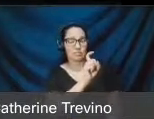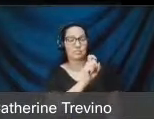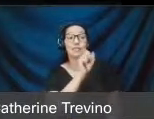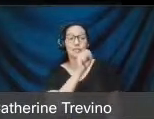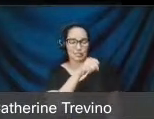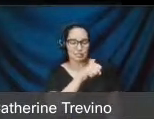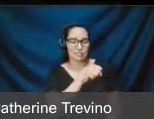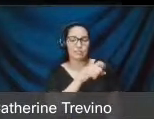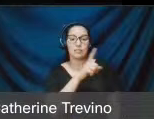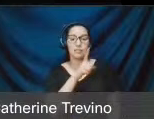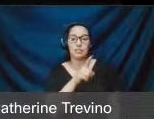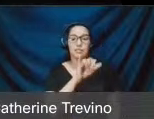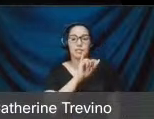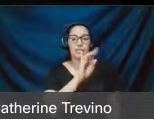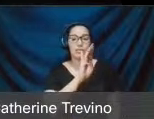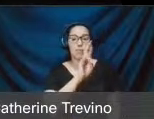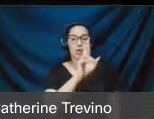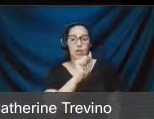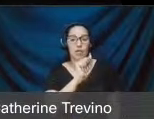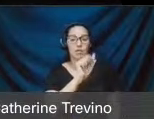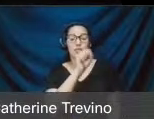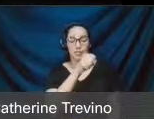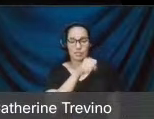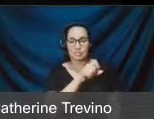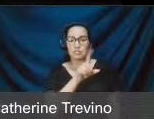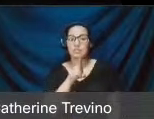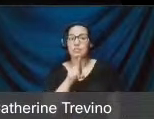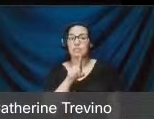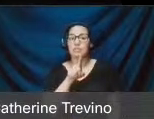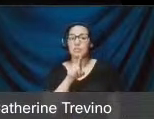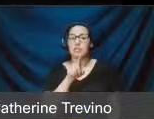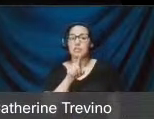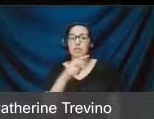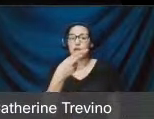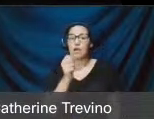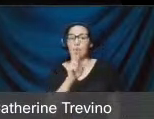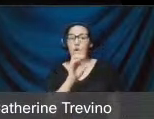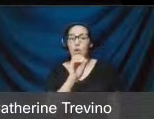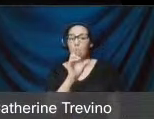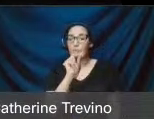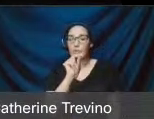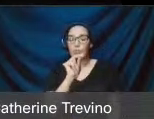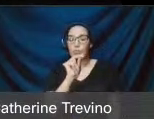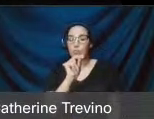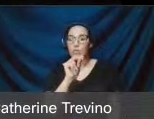Yes. Mr. Ibarra? Yes. Mrs. Haro? No.